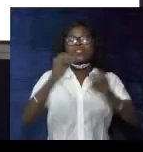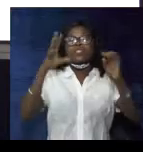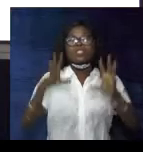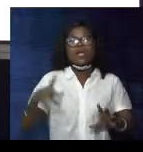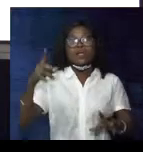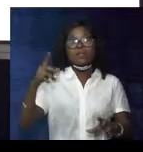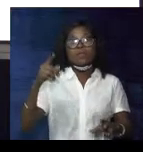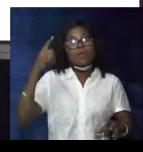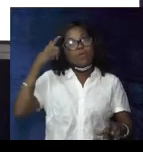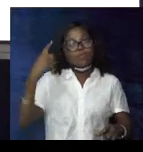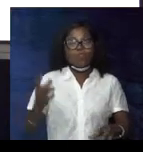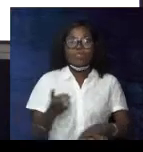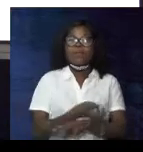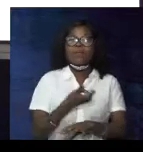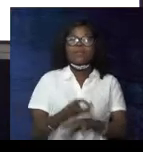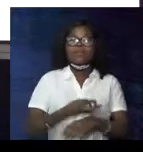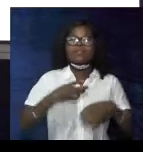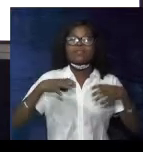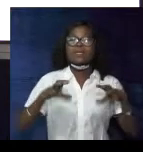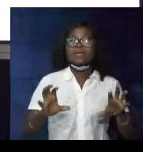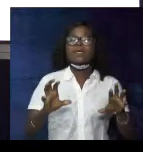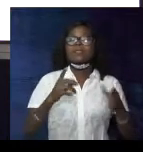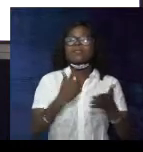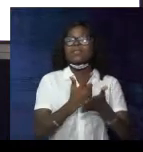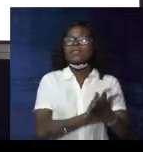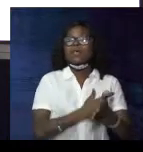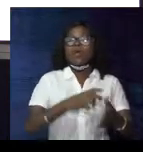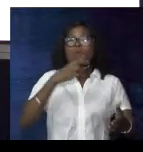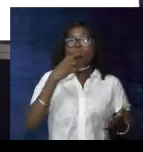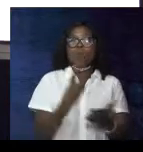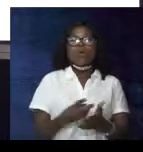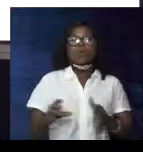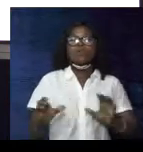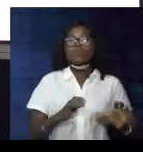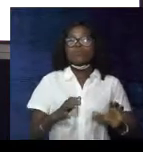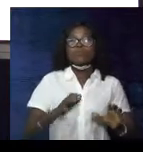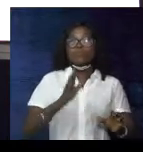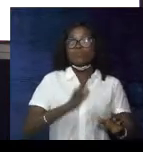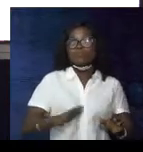Uncle Agbaje, for the mathematics lesson. Well done.